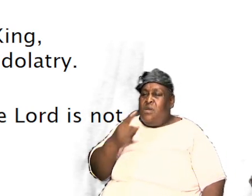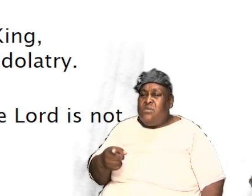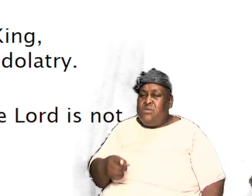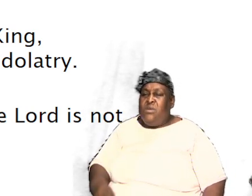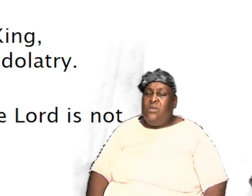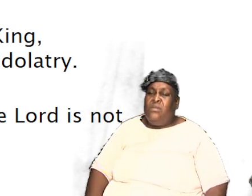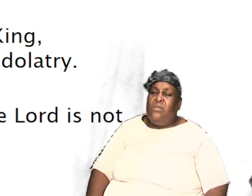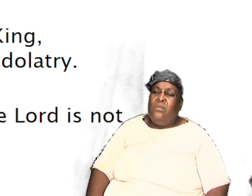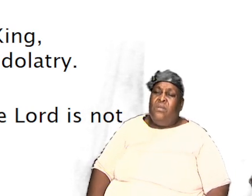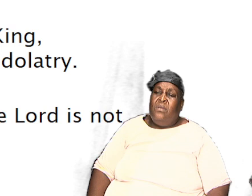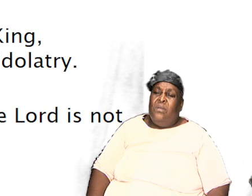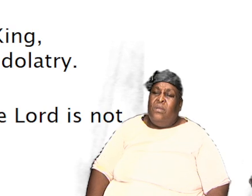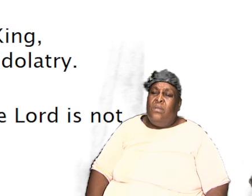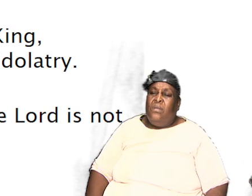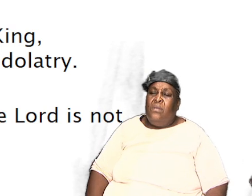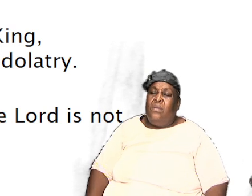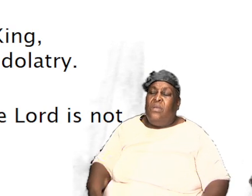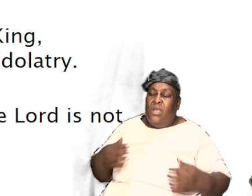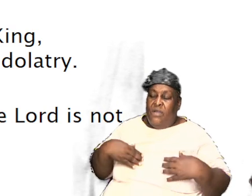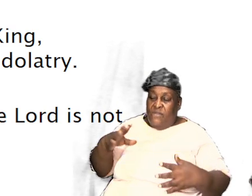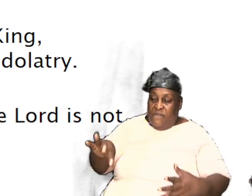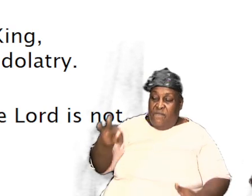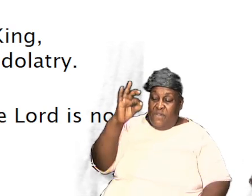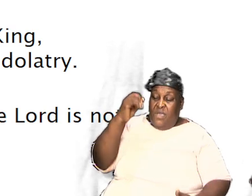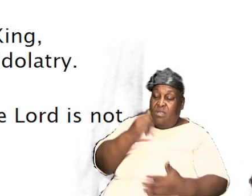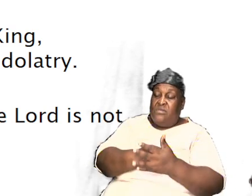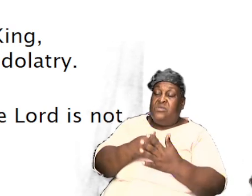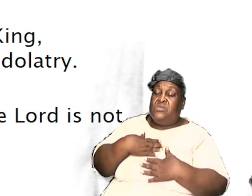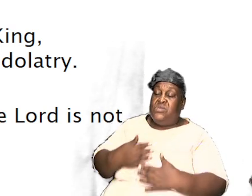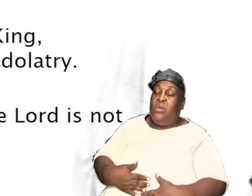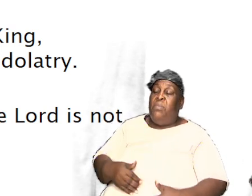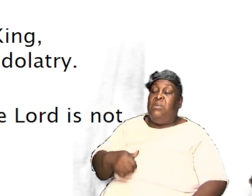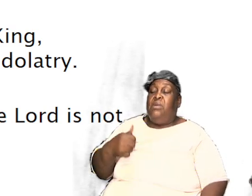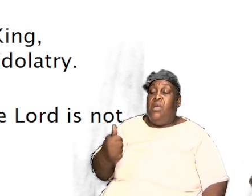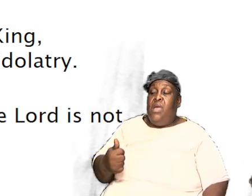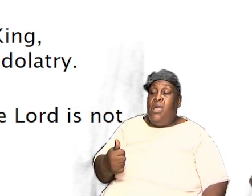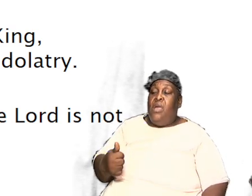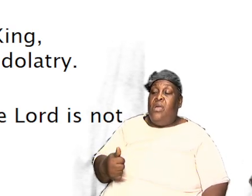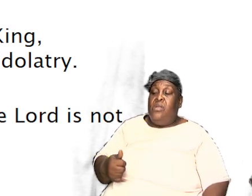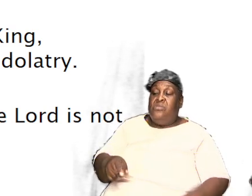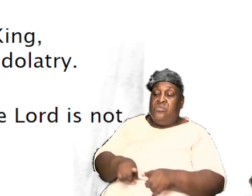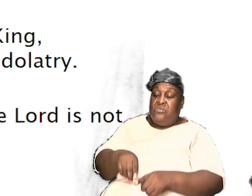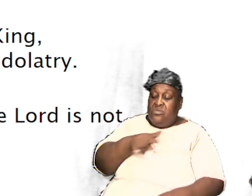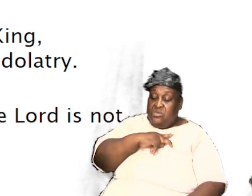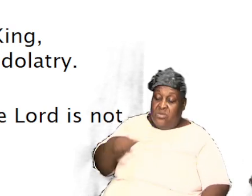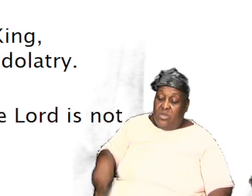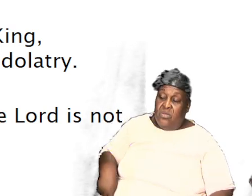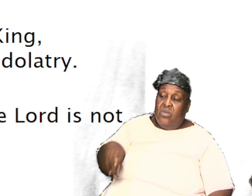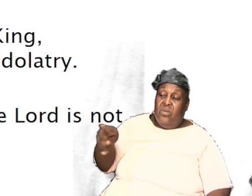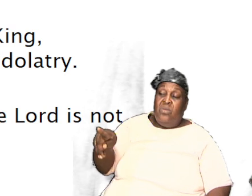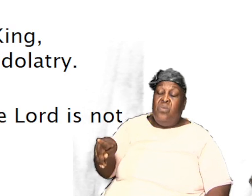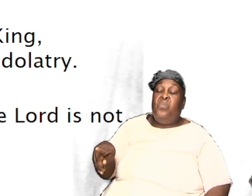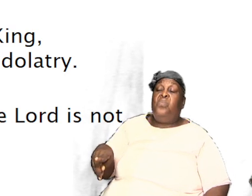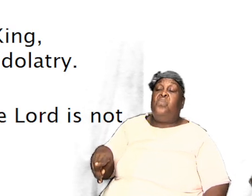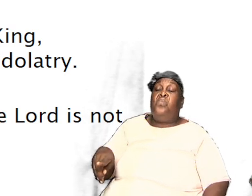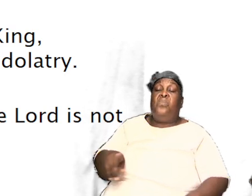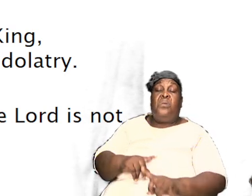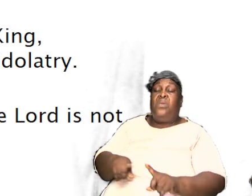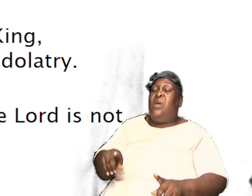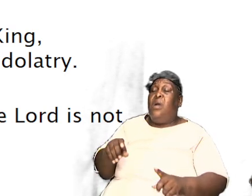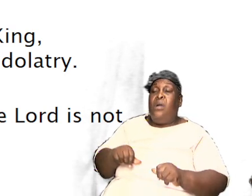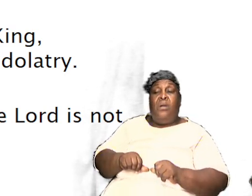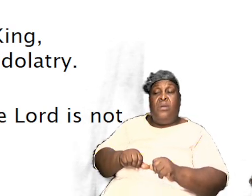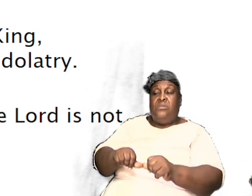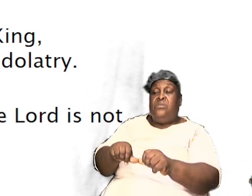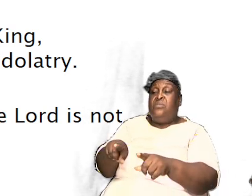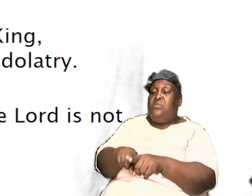You have to look here. You have to find somebody else to be king. But you can't continue as king." Disobeying the commandment